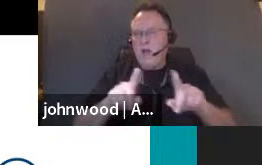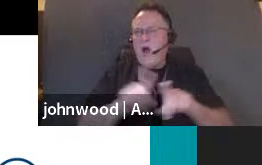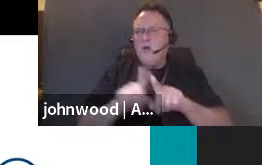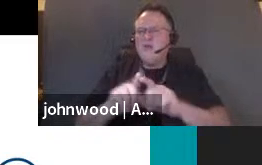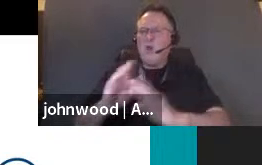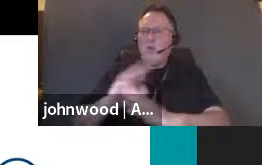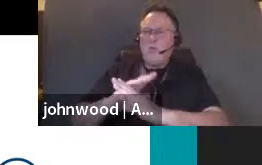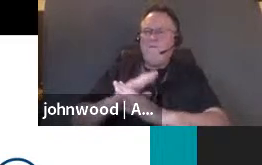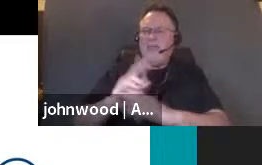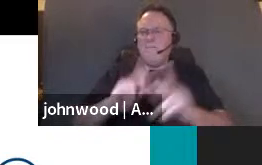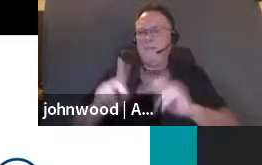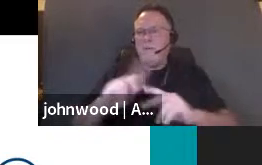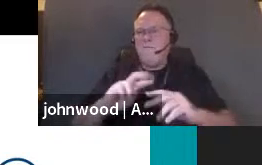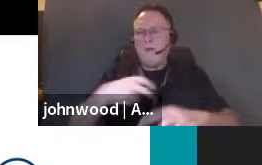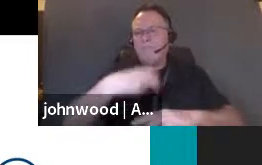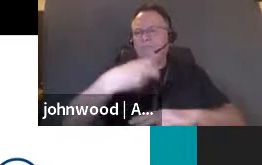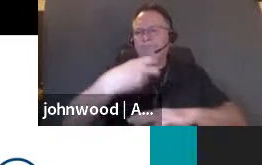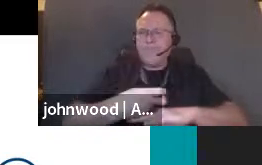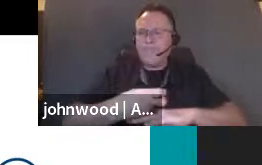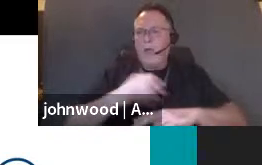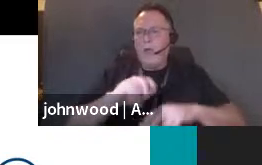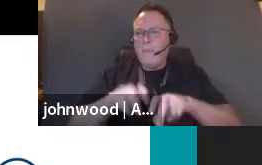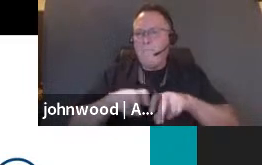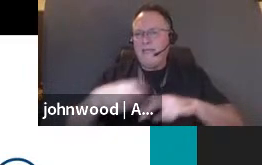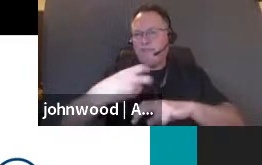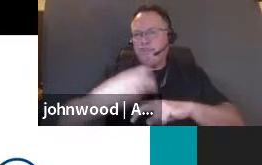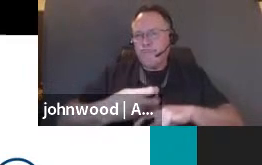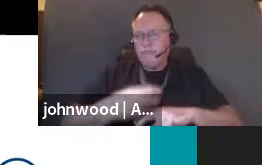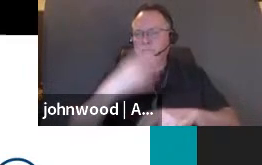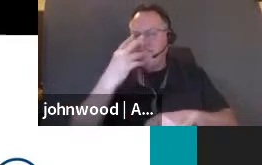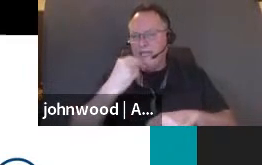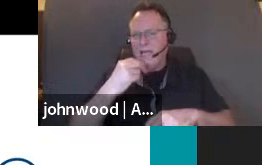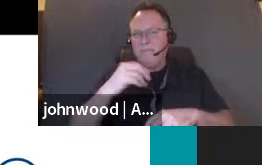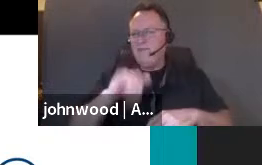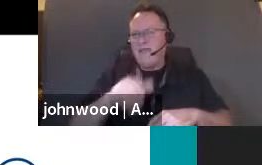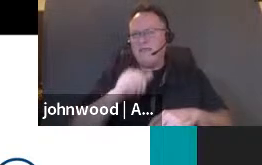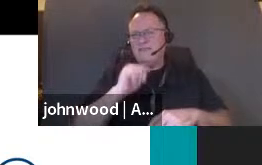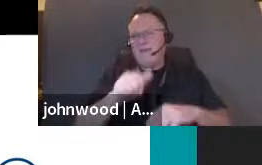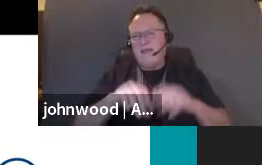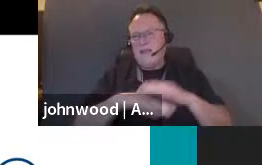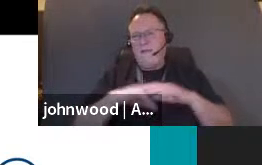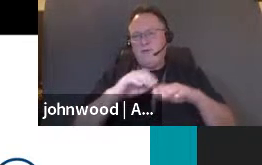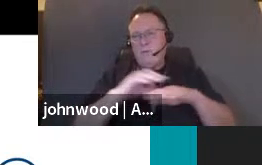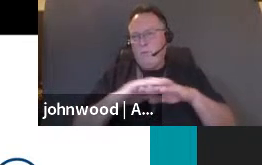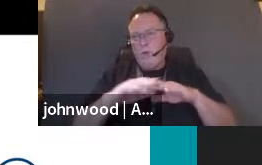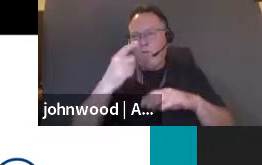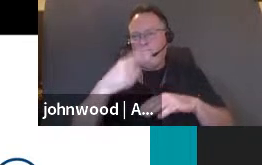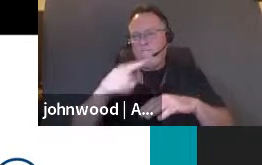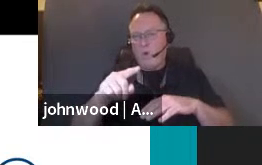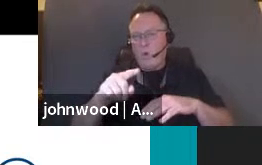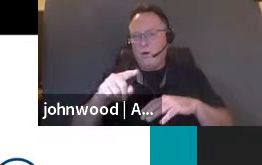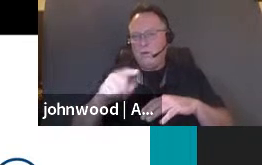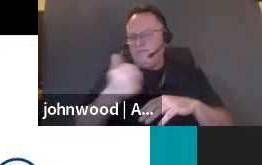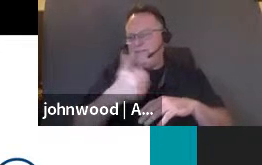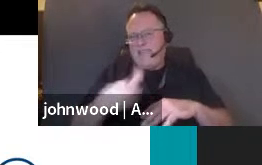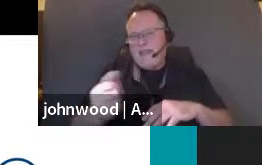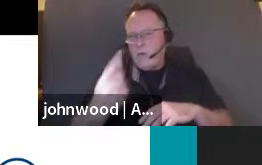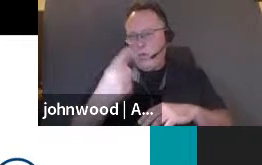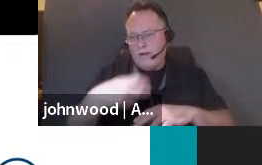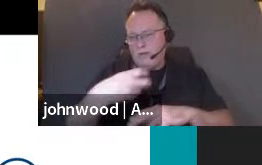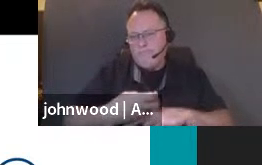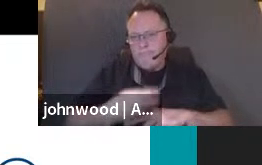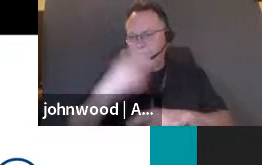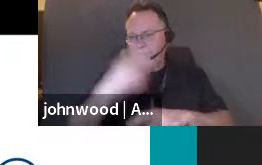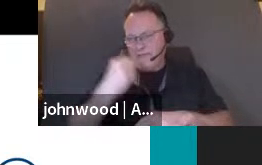Yet I would say, we would probably all agree that this is not a comfortable place of respite for anyone, even for just a